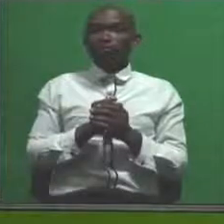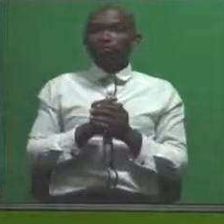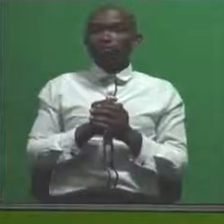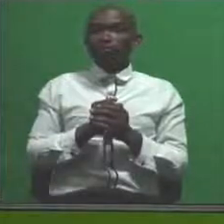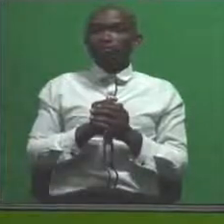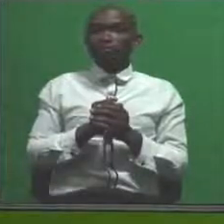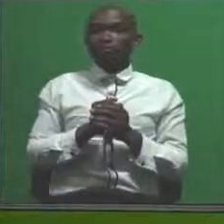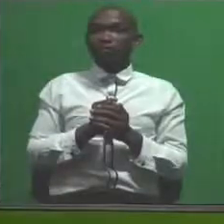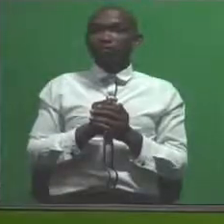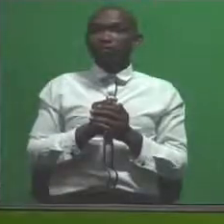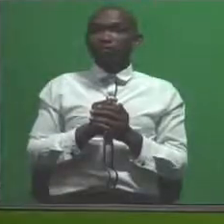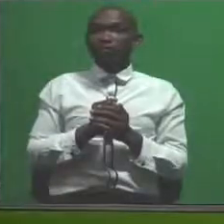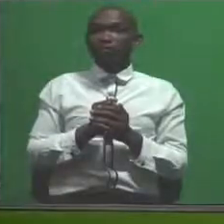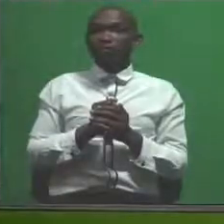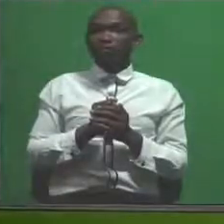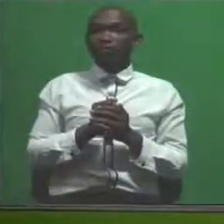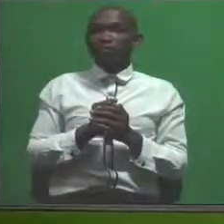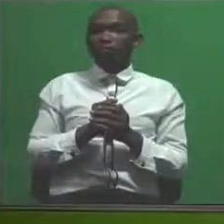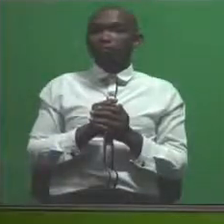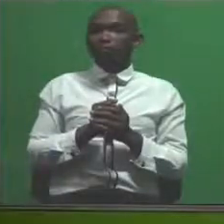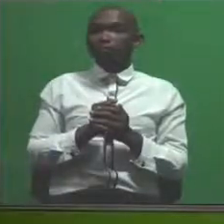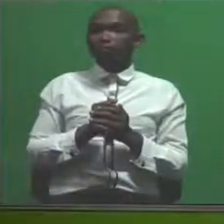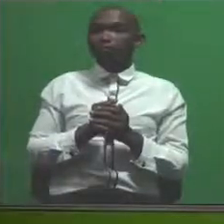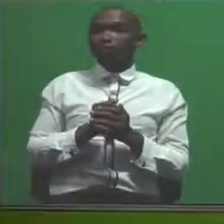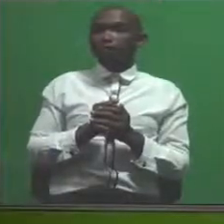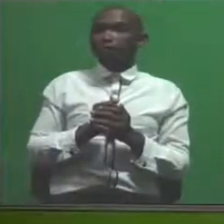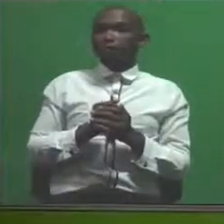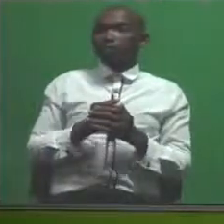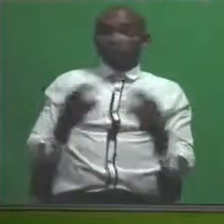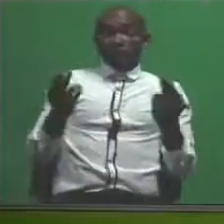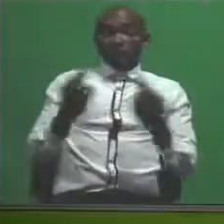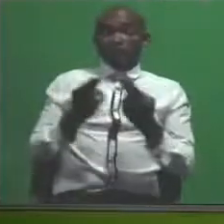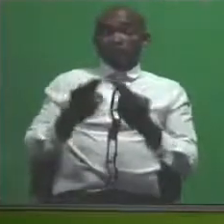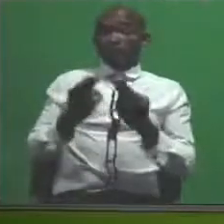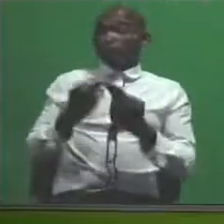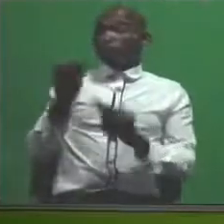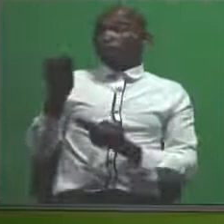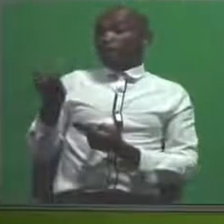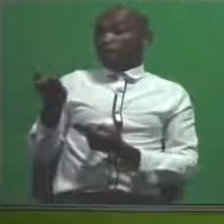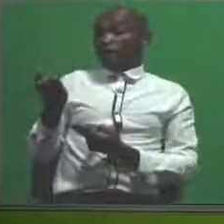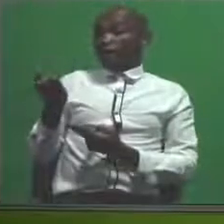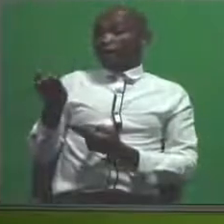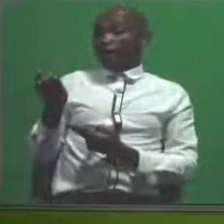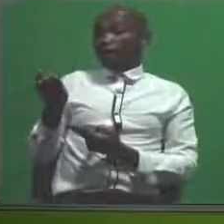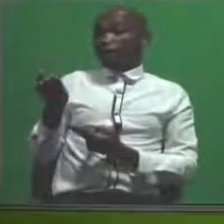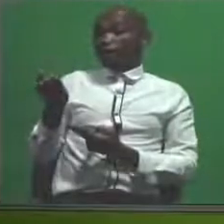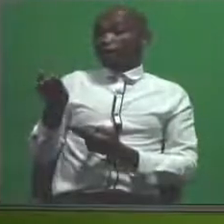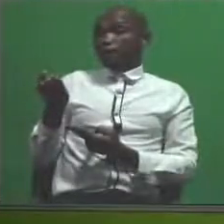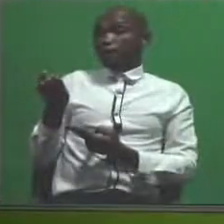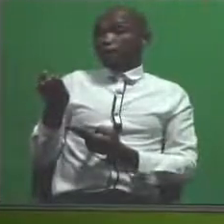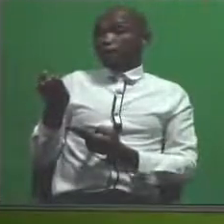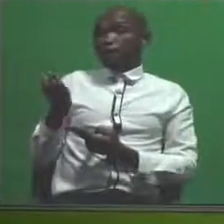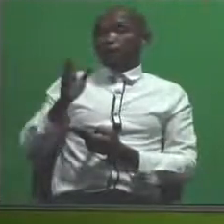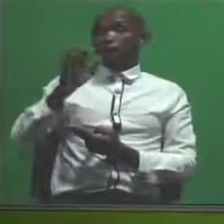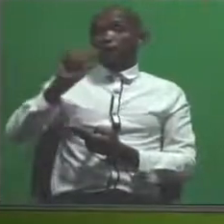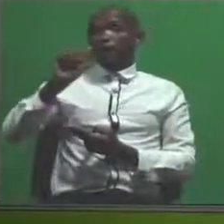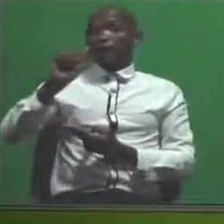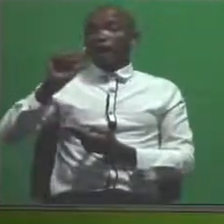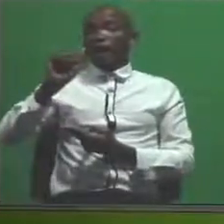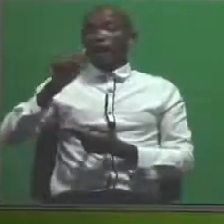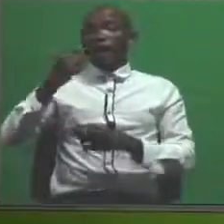The same case here, we have this peak. Also here is an activation